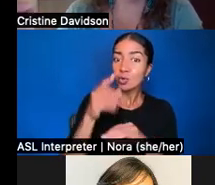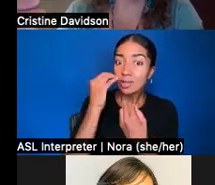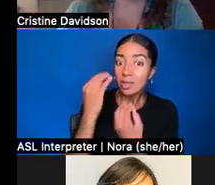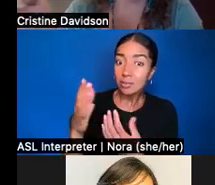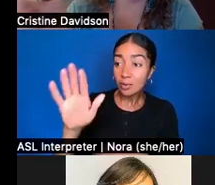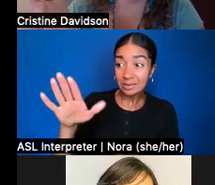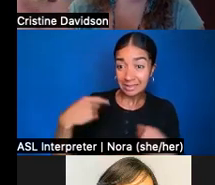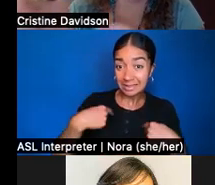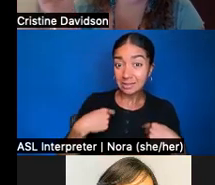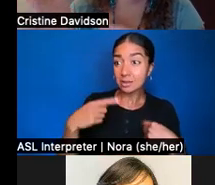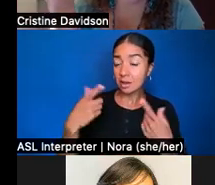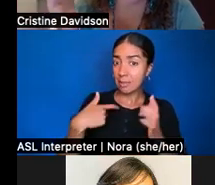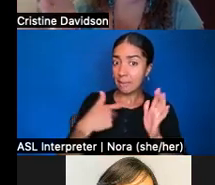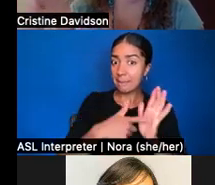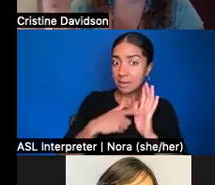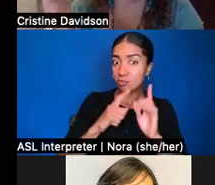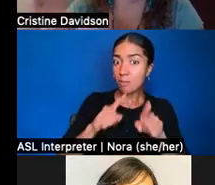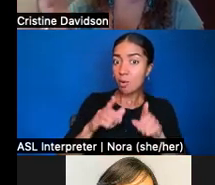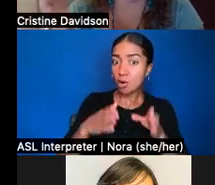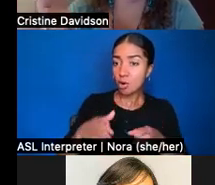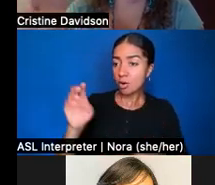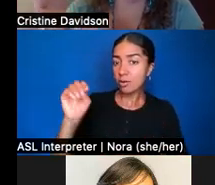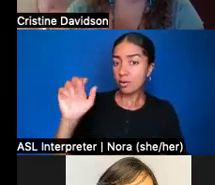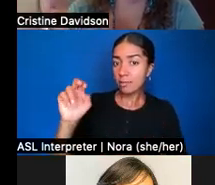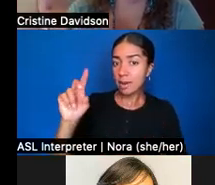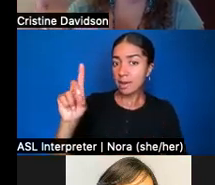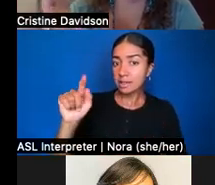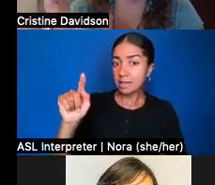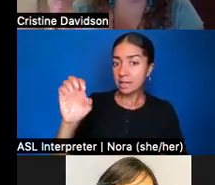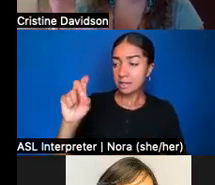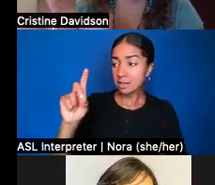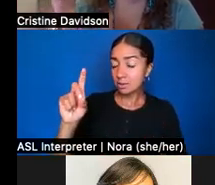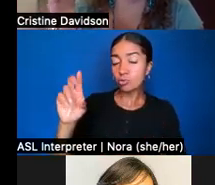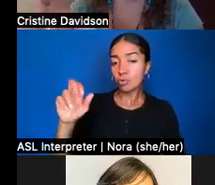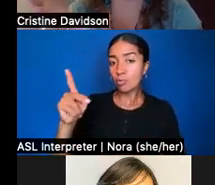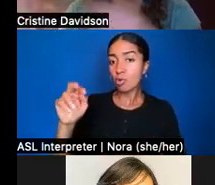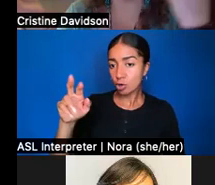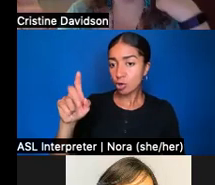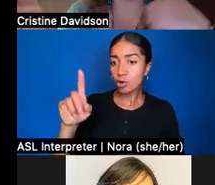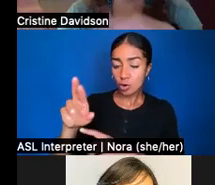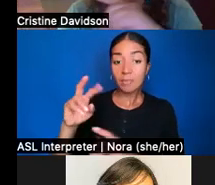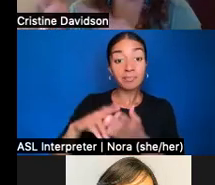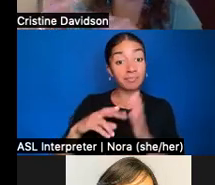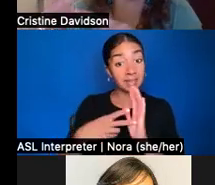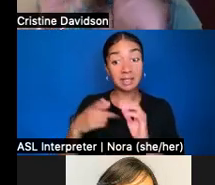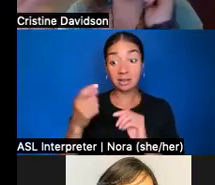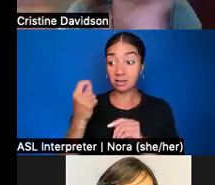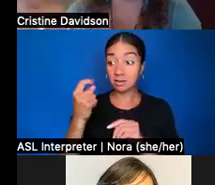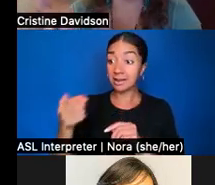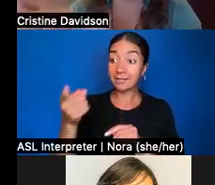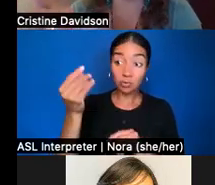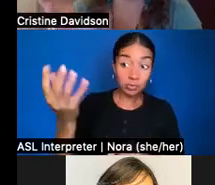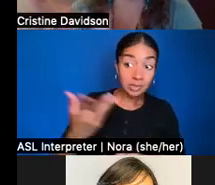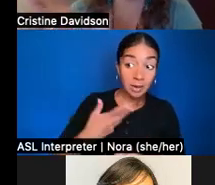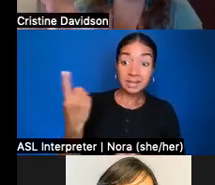you, you know, they need to know ahead of time when you're first getting to know them that as a mandated reporter, if they tell you something and